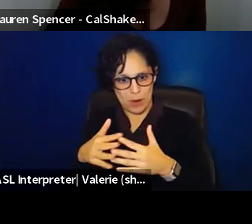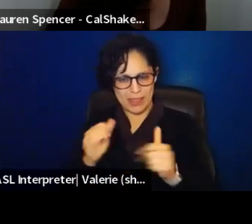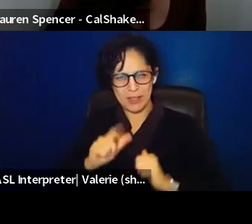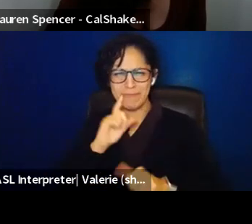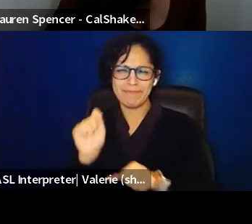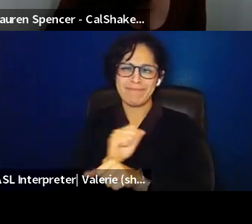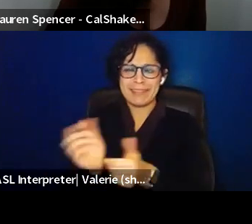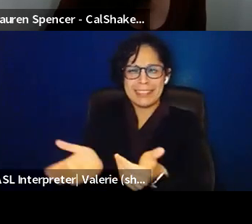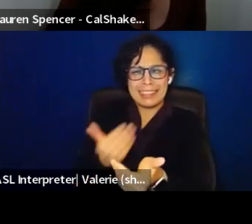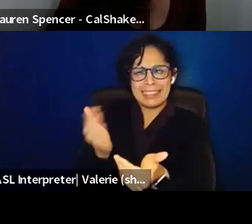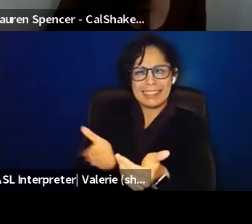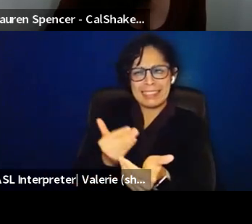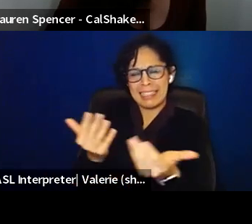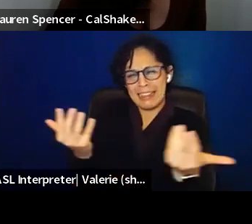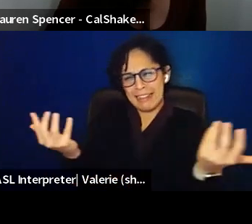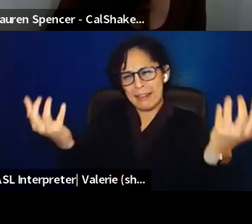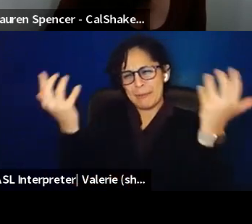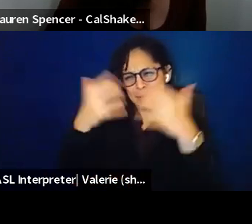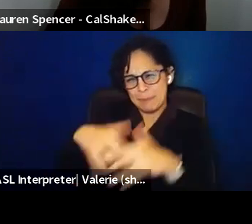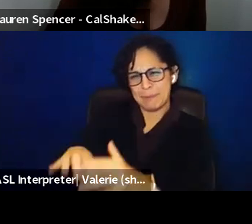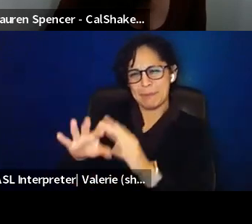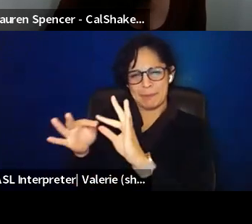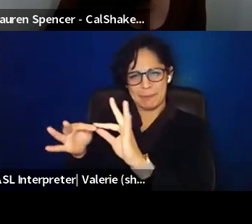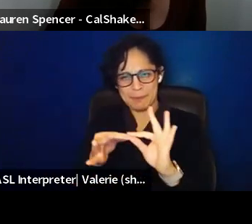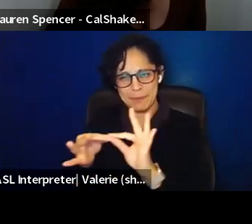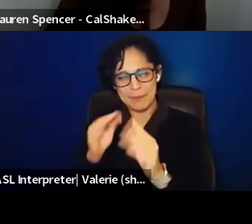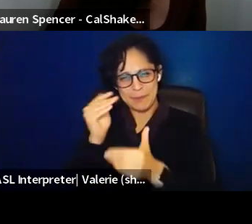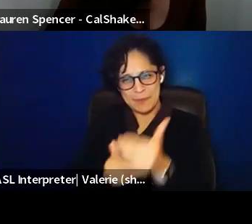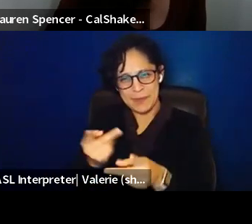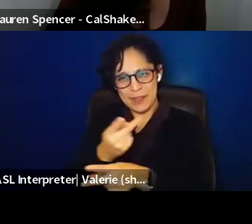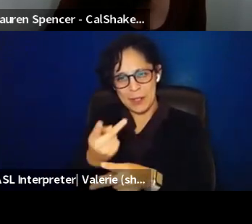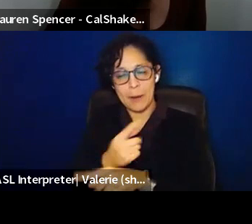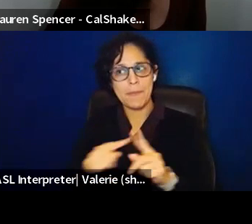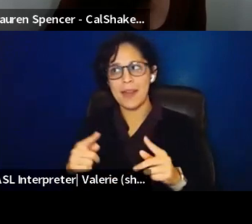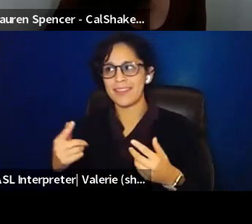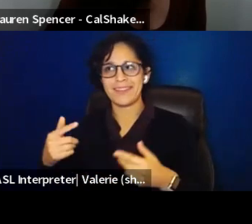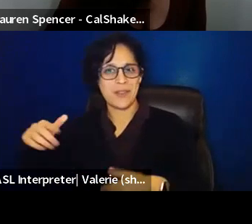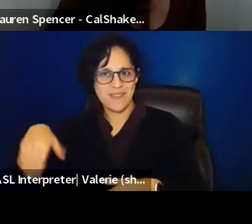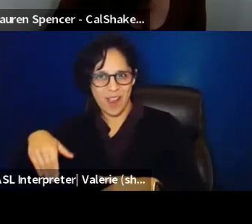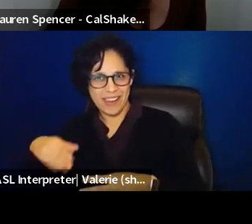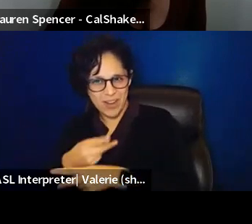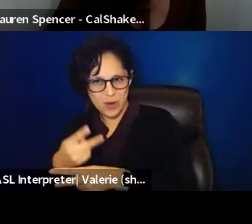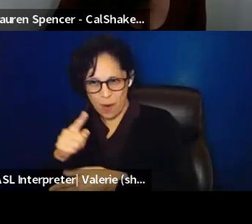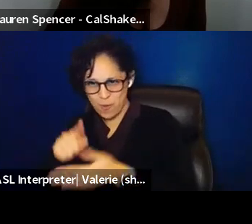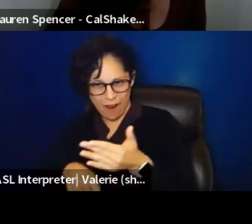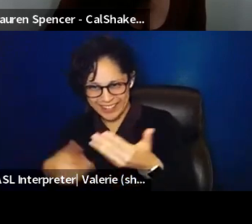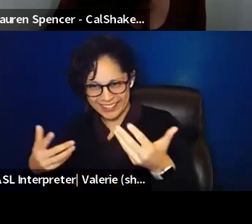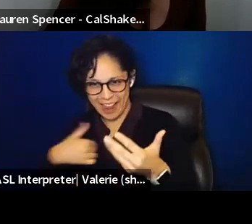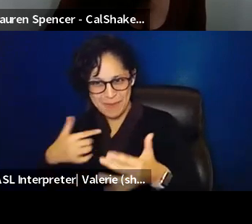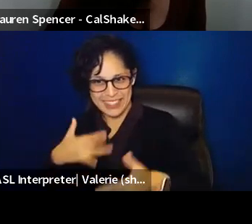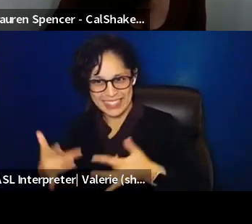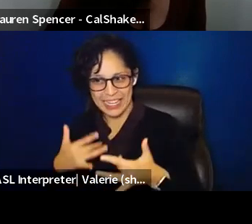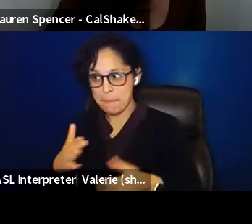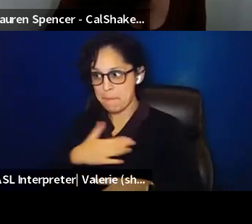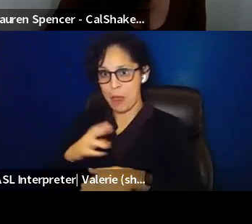to find our way together. What I'm really excited about, which we haven't figured out yet, is the purview that I